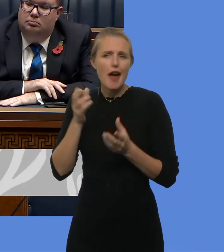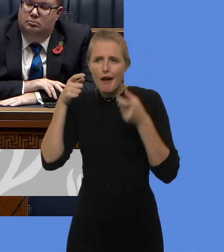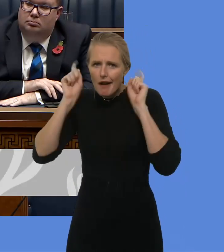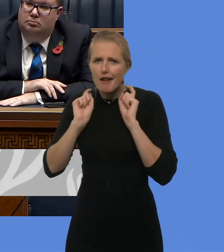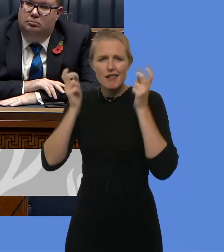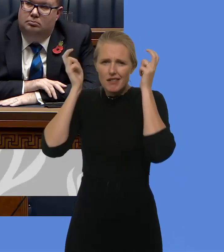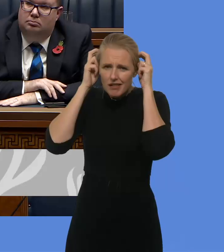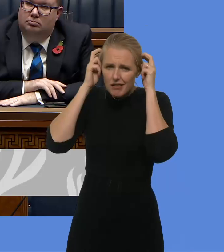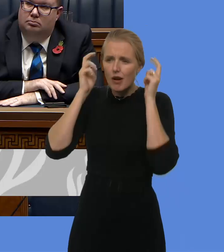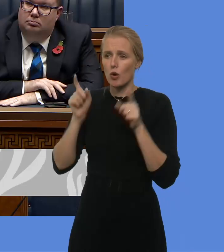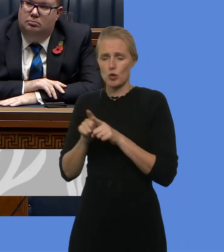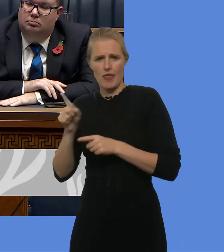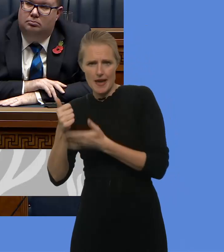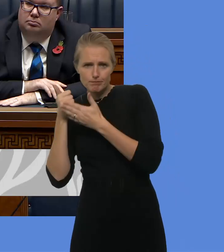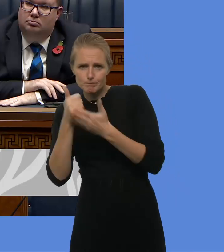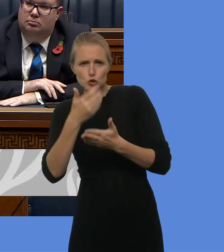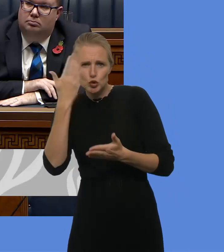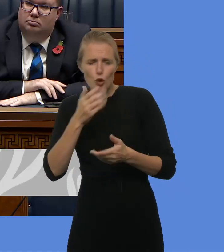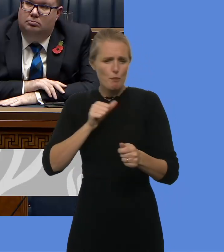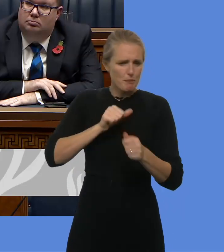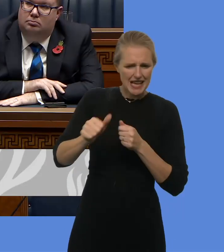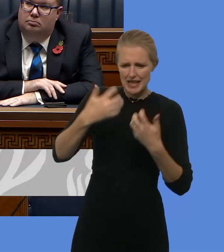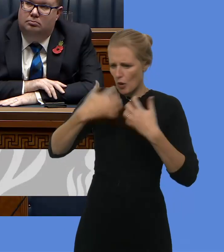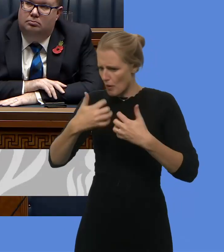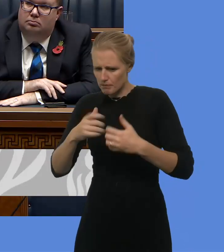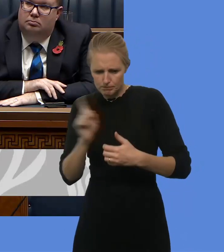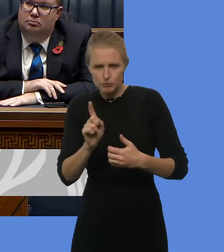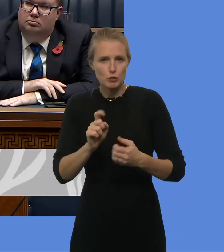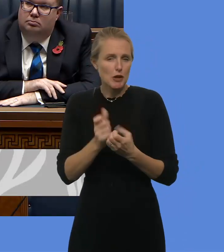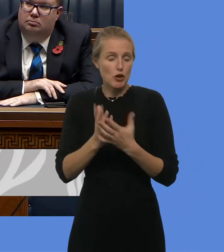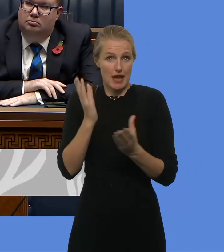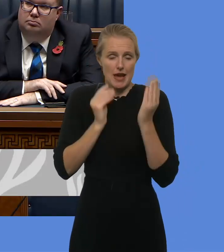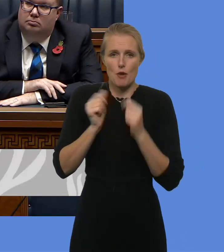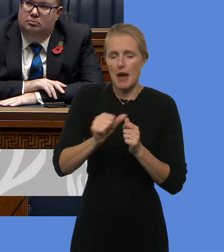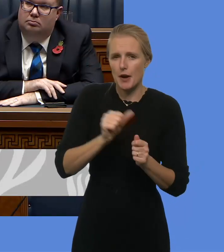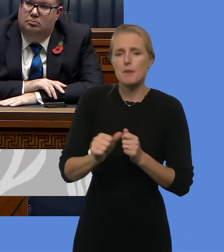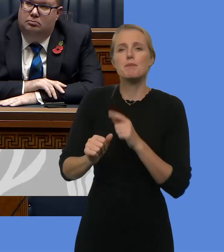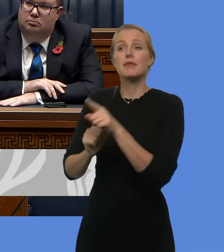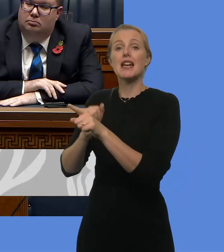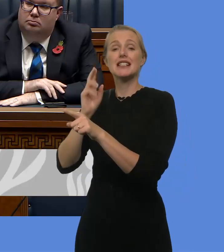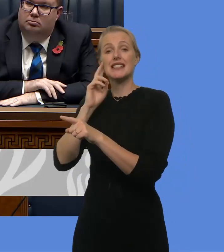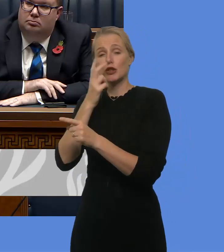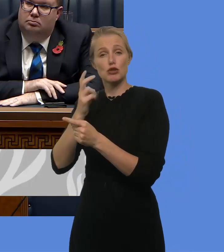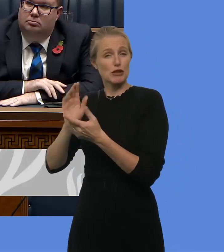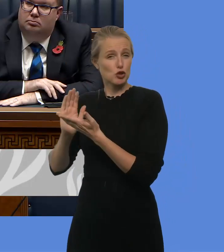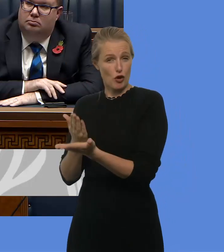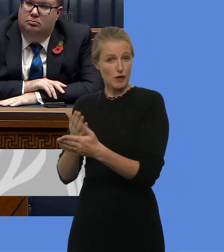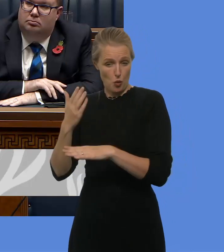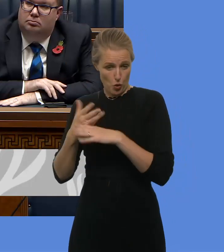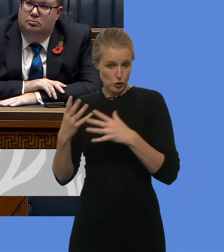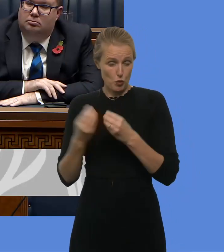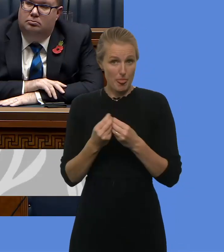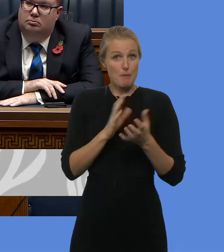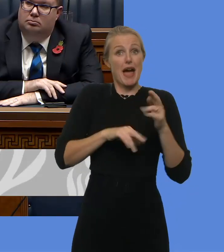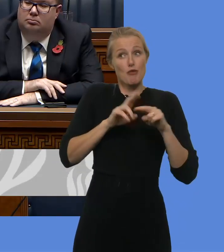and advice on acoustic enhancements of the school environment. The Sensory Service works in partnership with parents of deaf children and young people to help